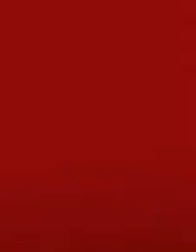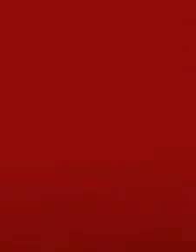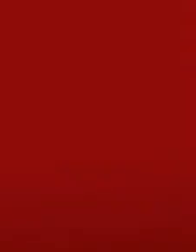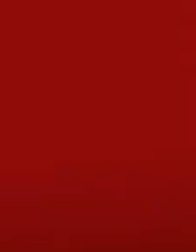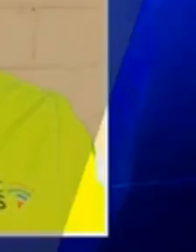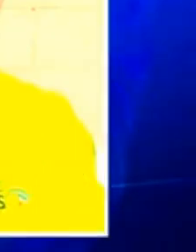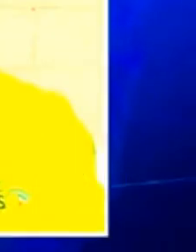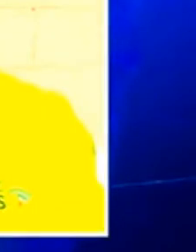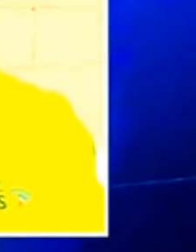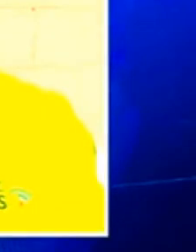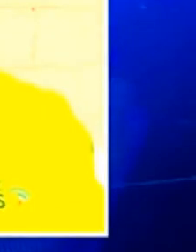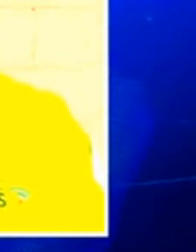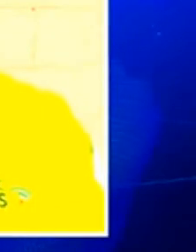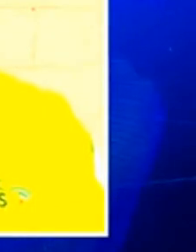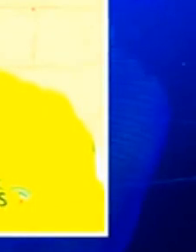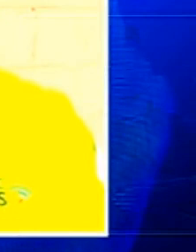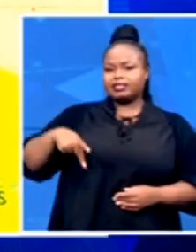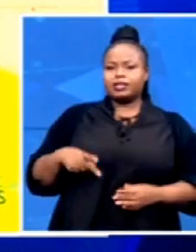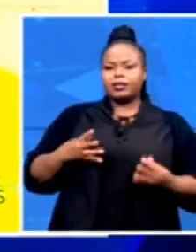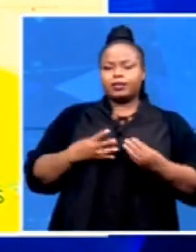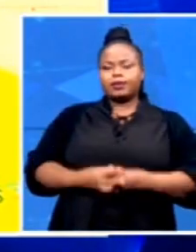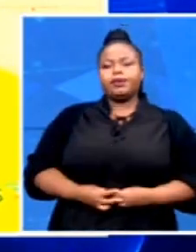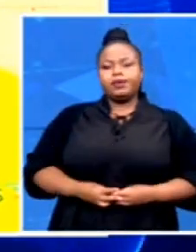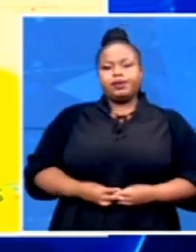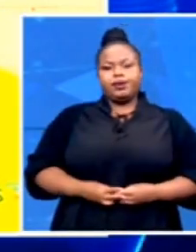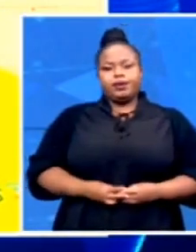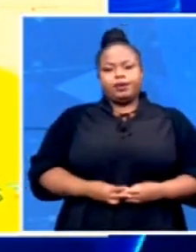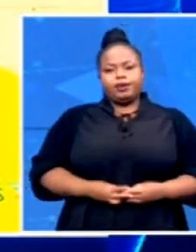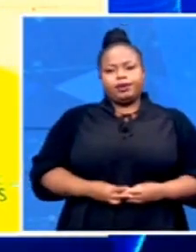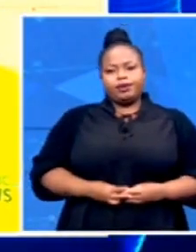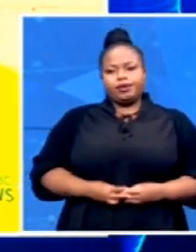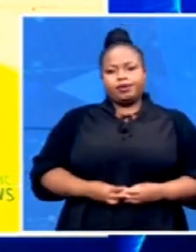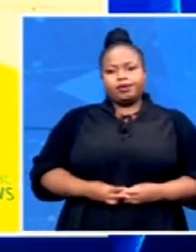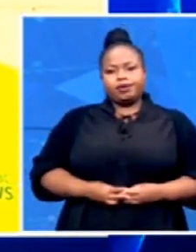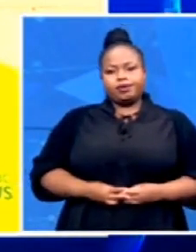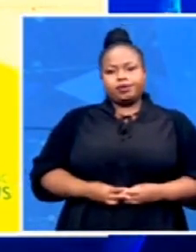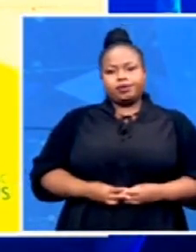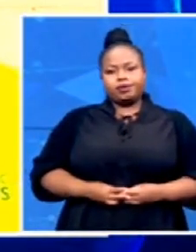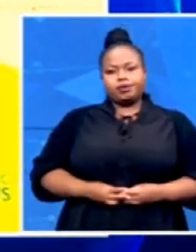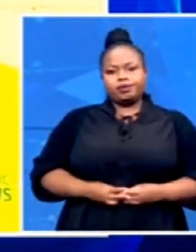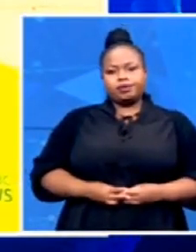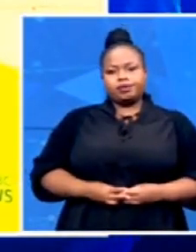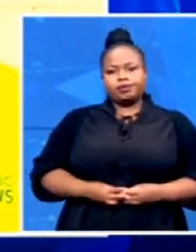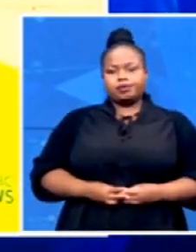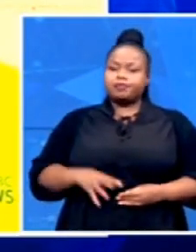with Bongani Gema following the story. Bongani, what's the MEC saying this morning?